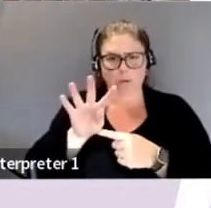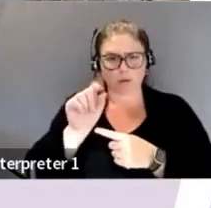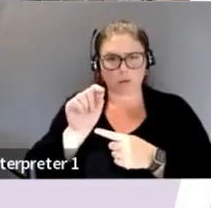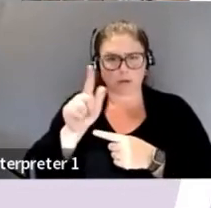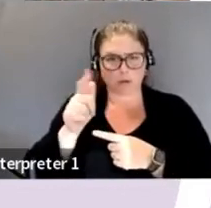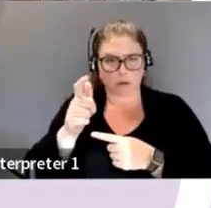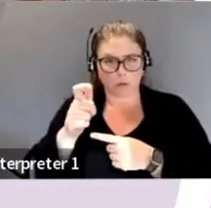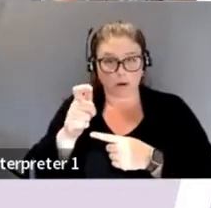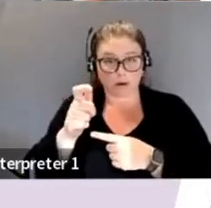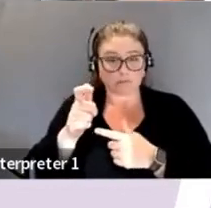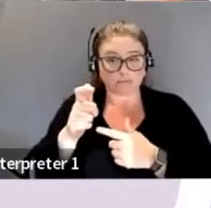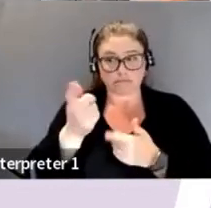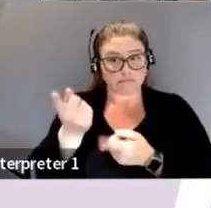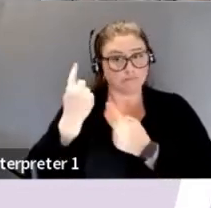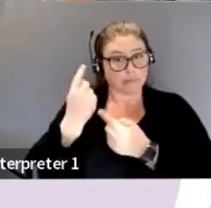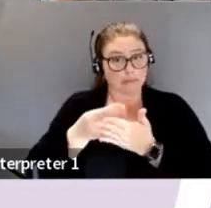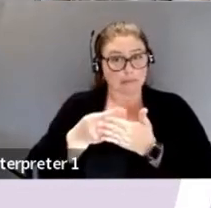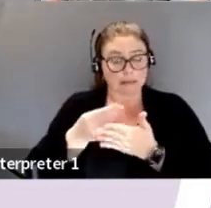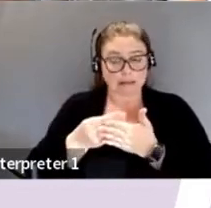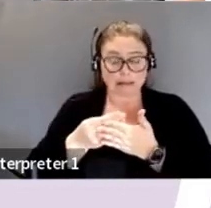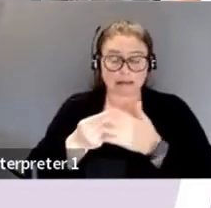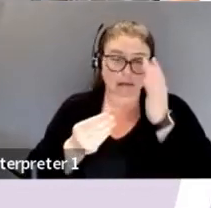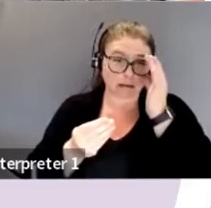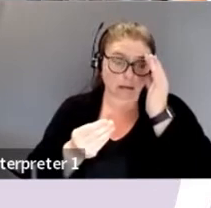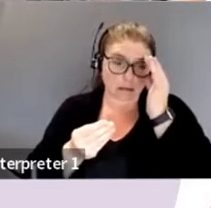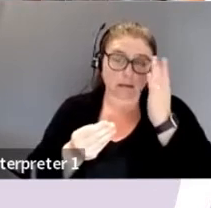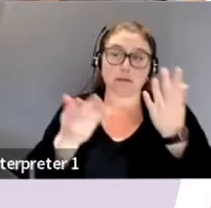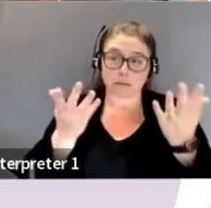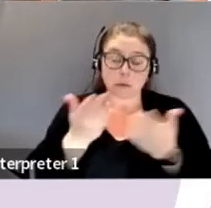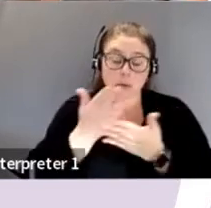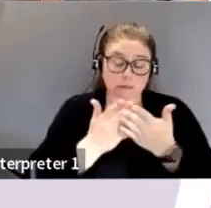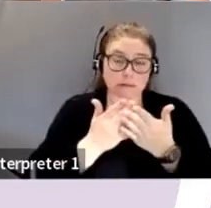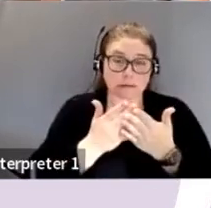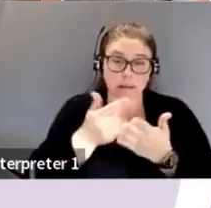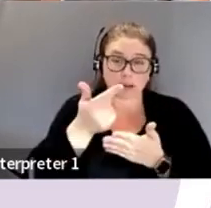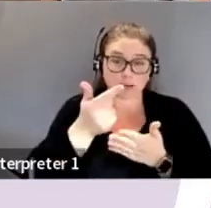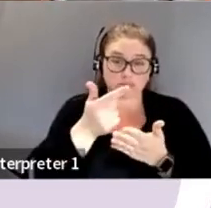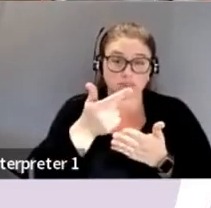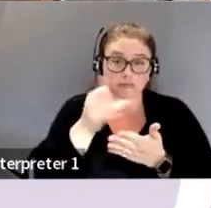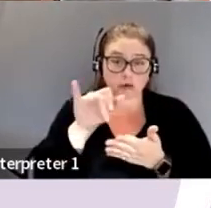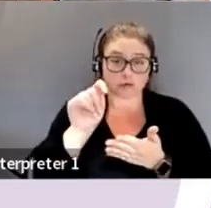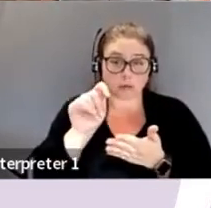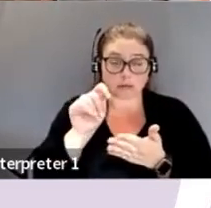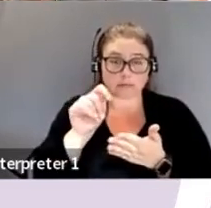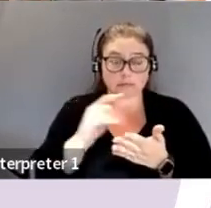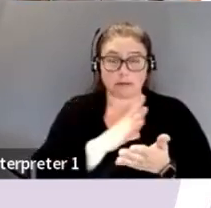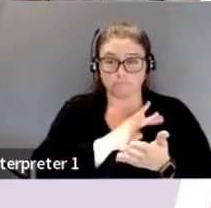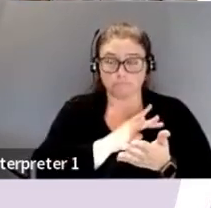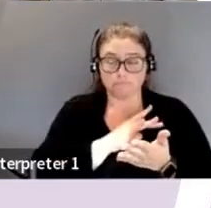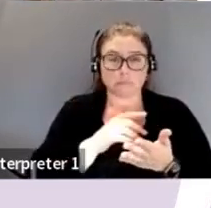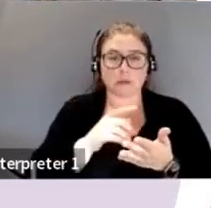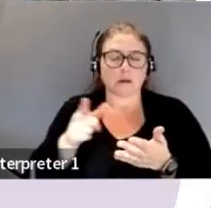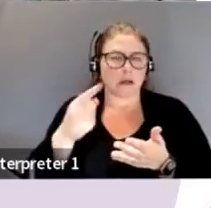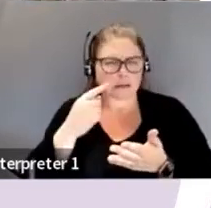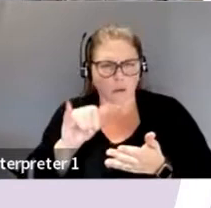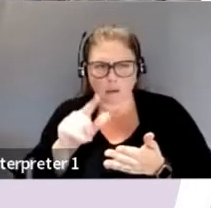have spent some money, to get some money back using a grant program, right? And typically, if we think in that structure, we're like, oh, it sounds like a tax credit, but no, it is a